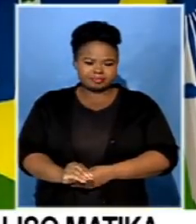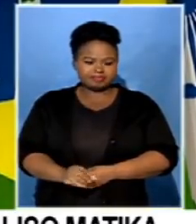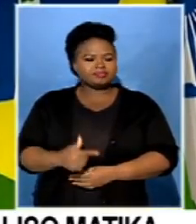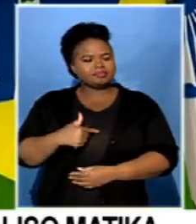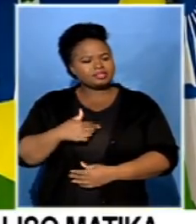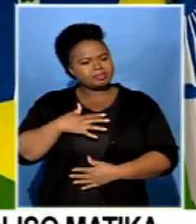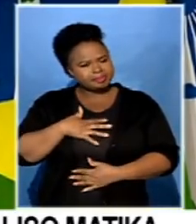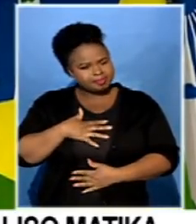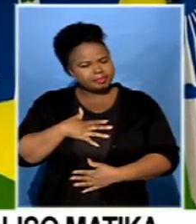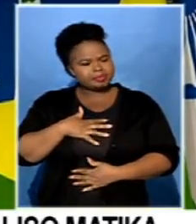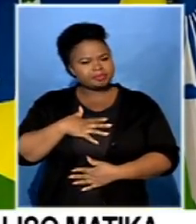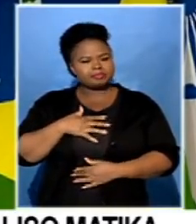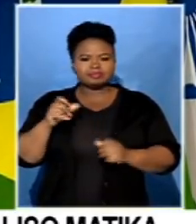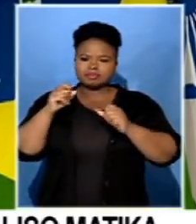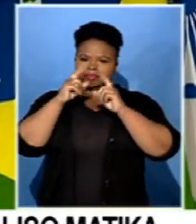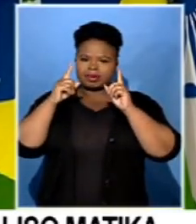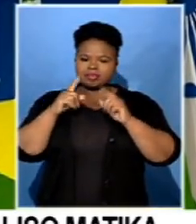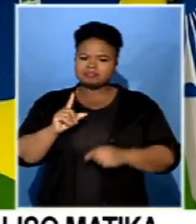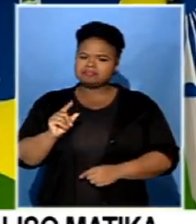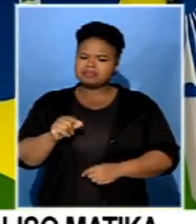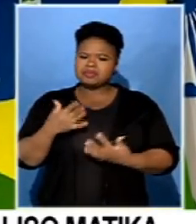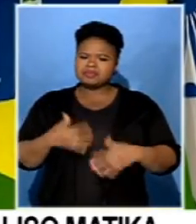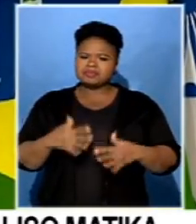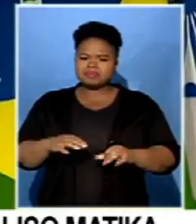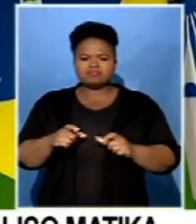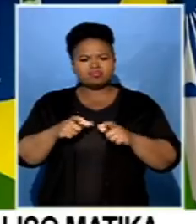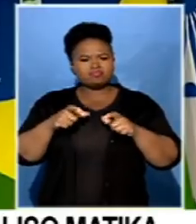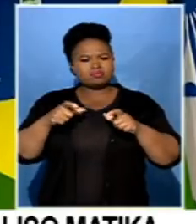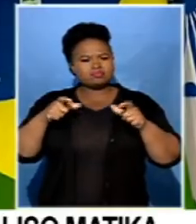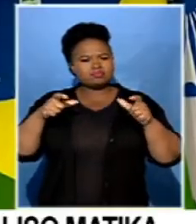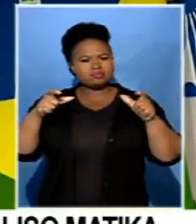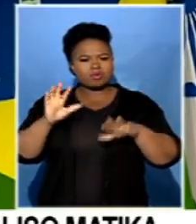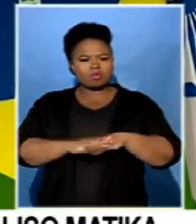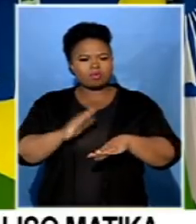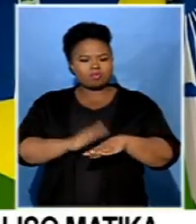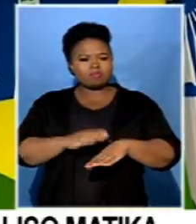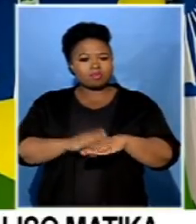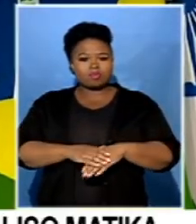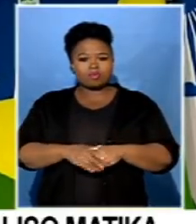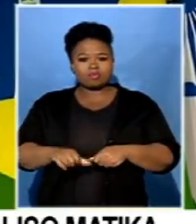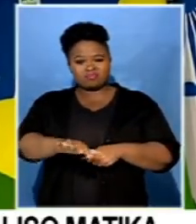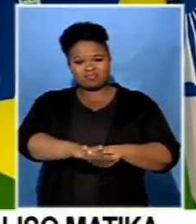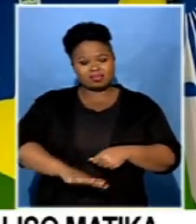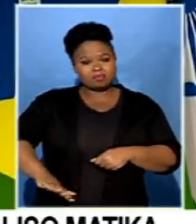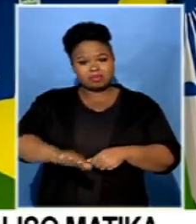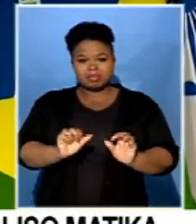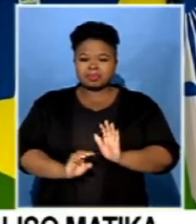was greatly struck by the robust growth and strong vitality of this piece of